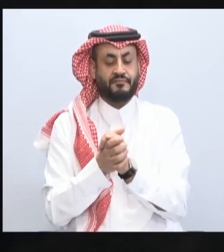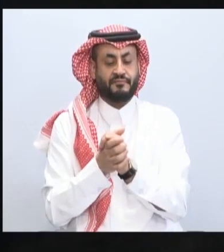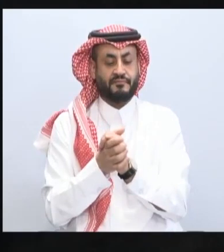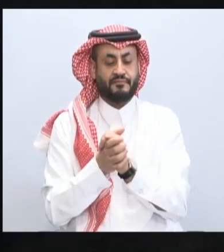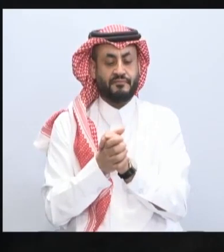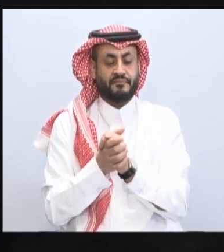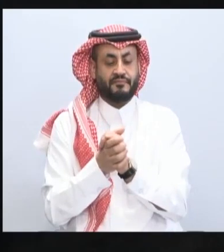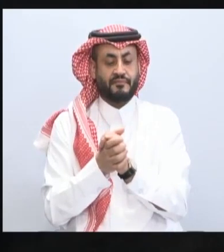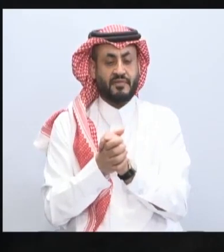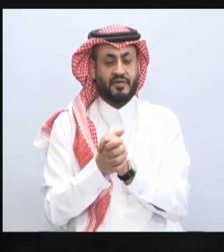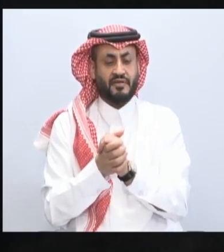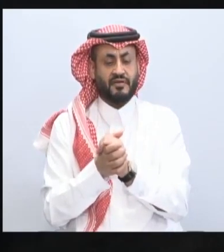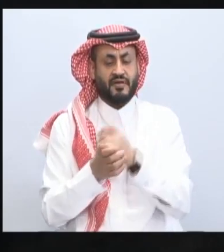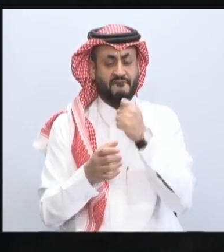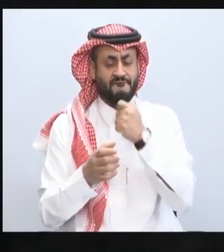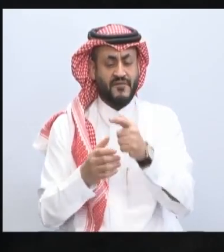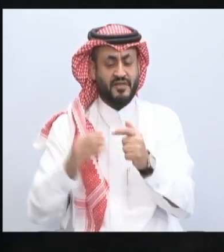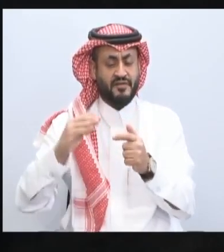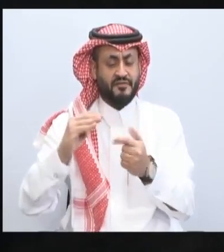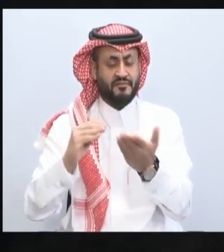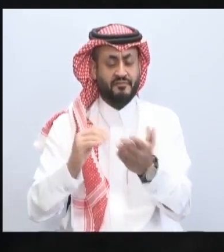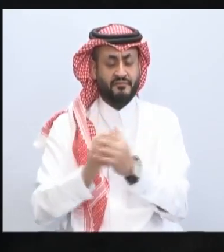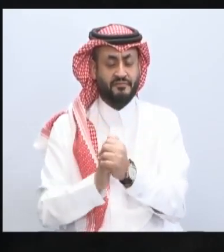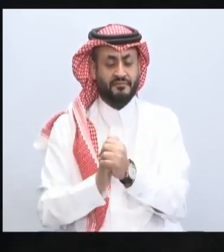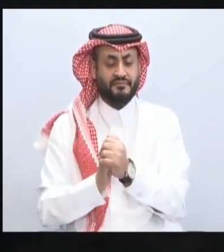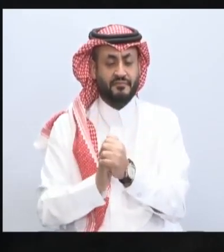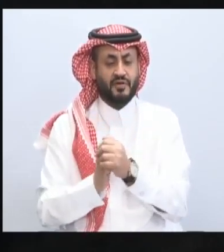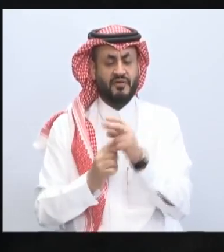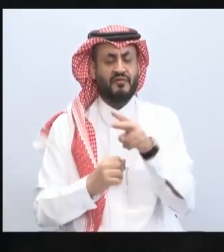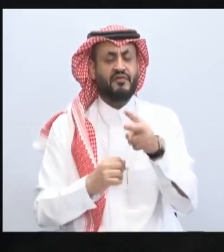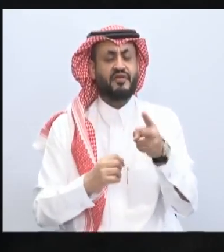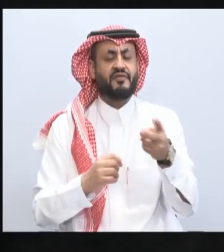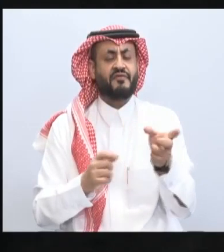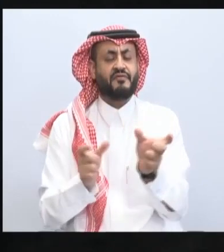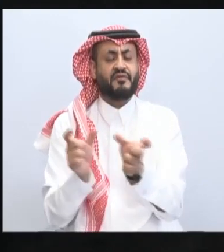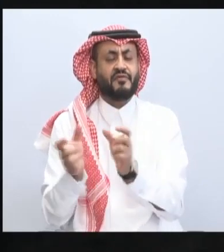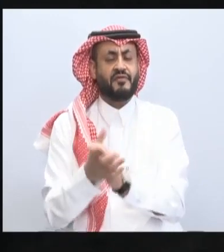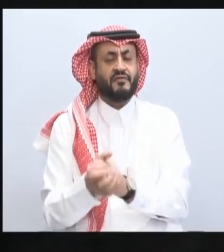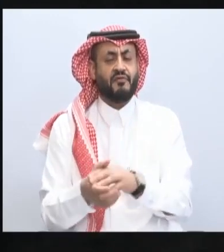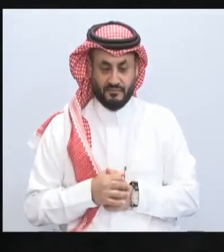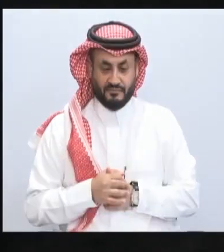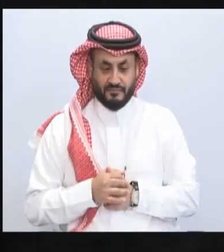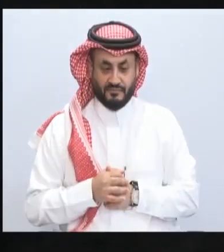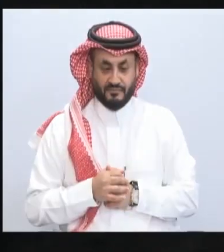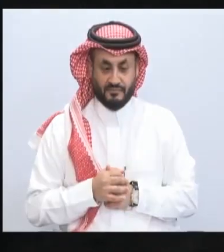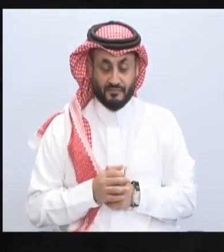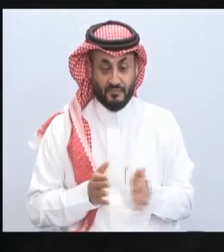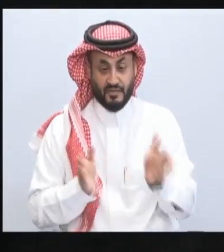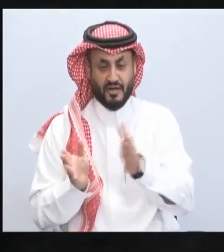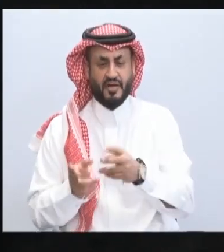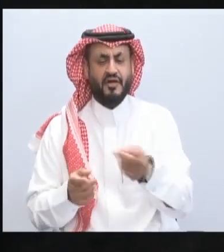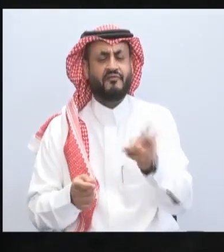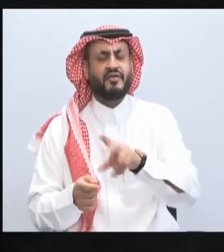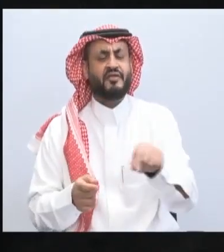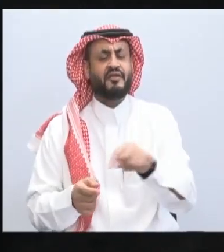answer is easy to find, but we are going to see different words that we have here. There are lots of interesting words. Now, let's just complete